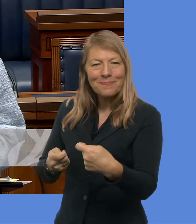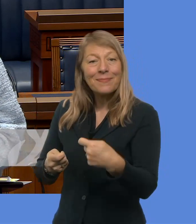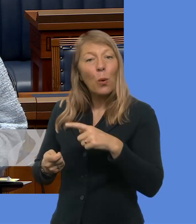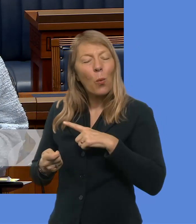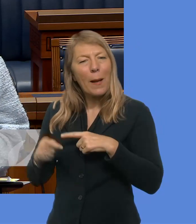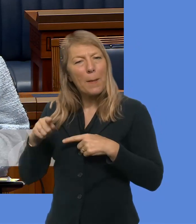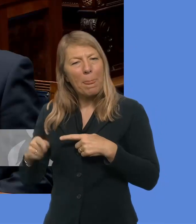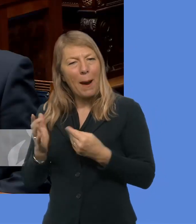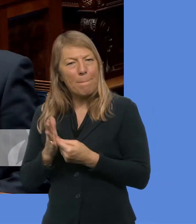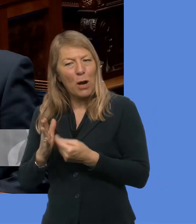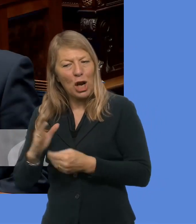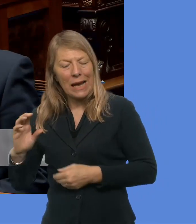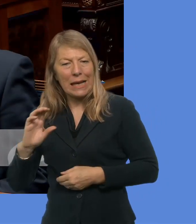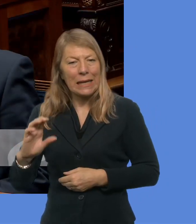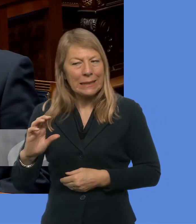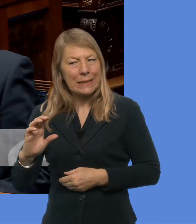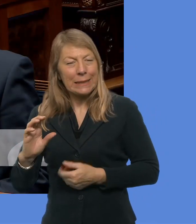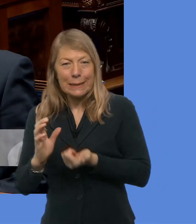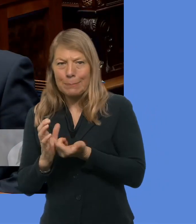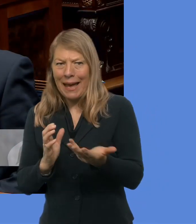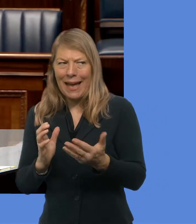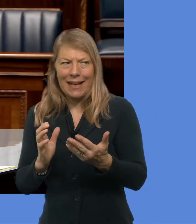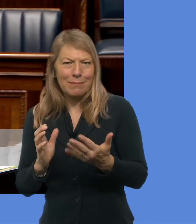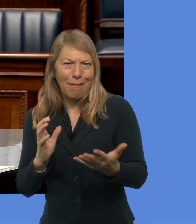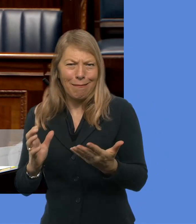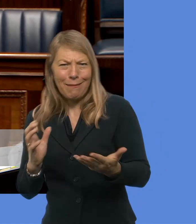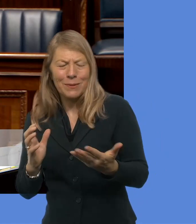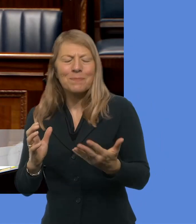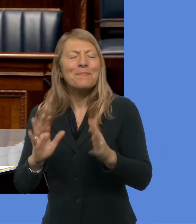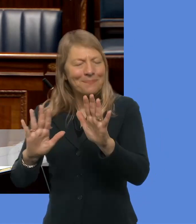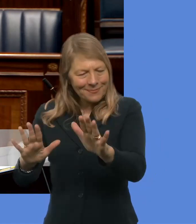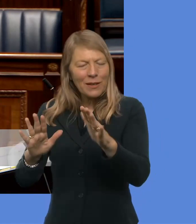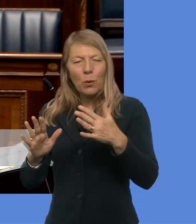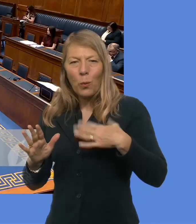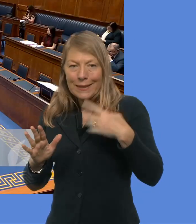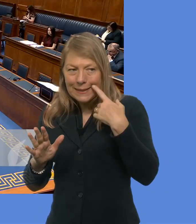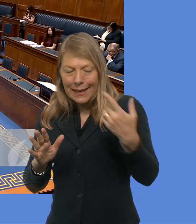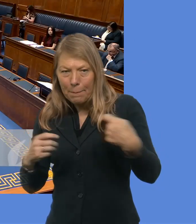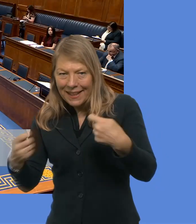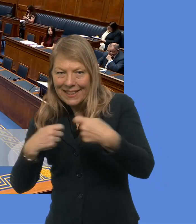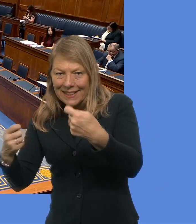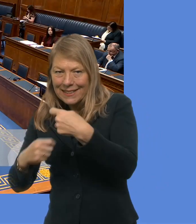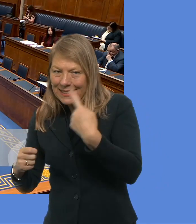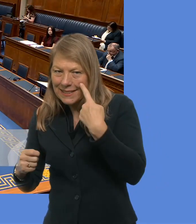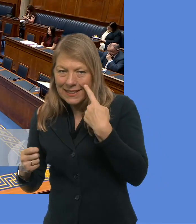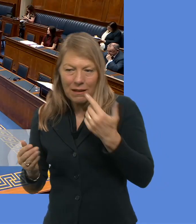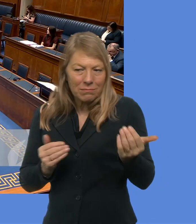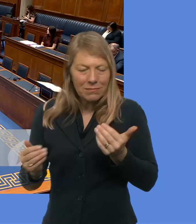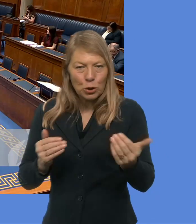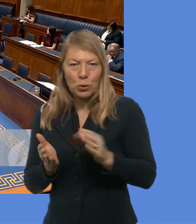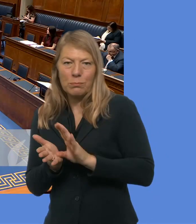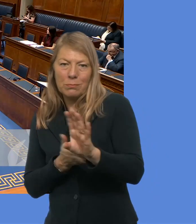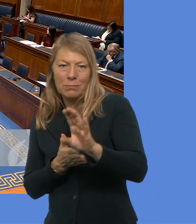challenges in spending, and obviously want to see full utilisation of the money that's available to us. John Blair for